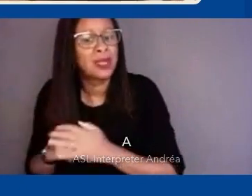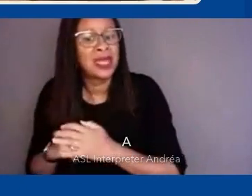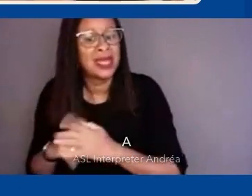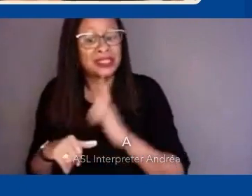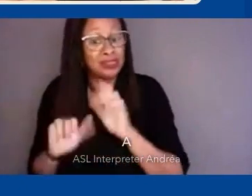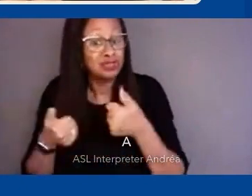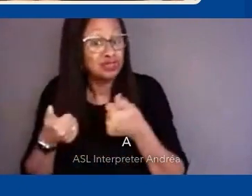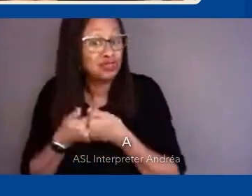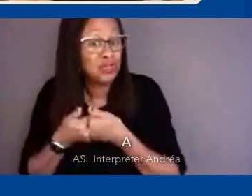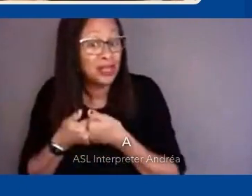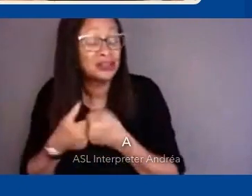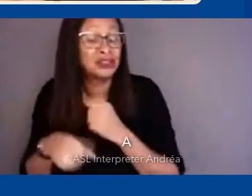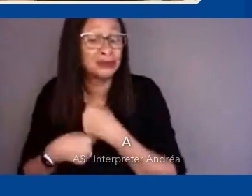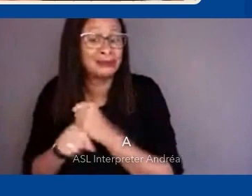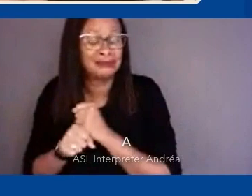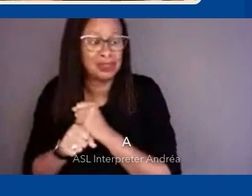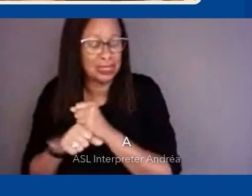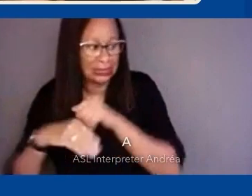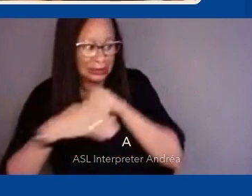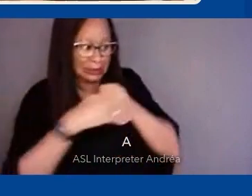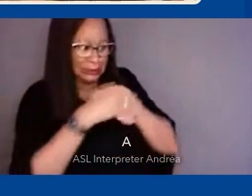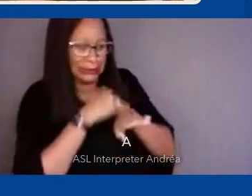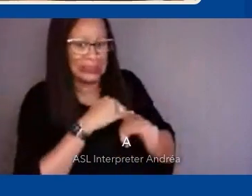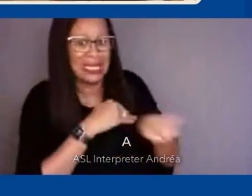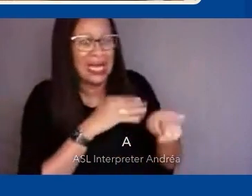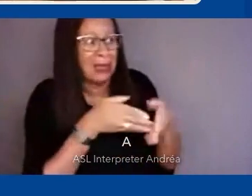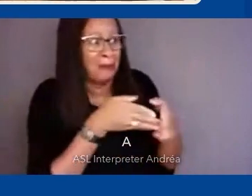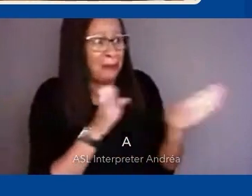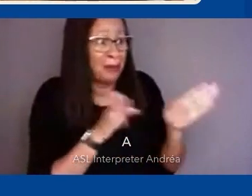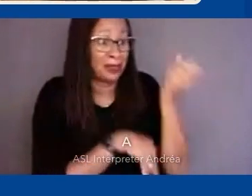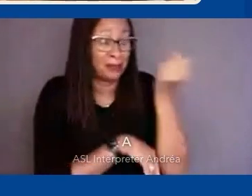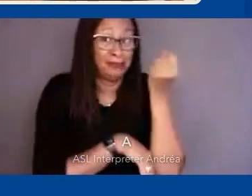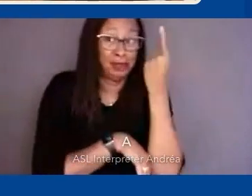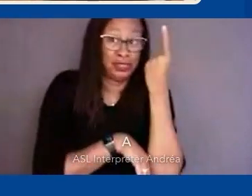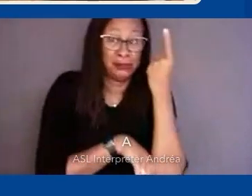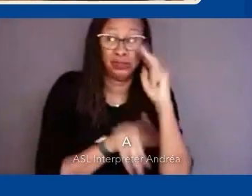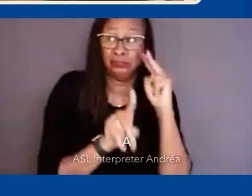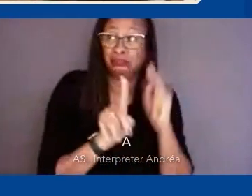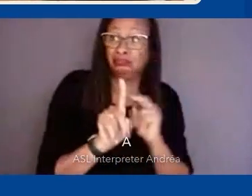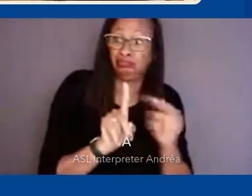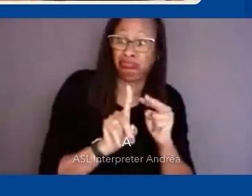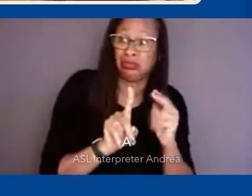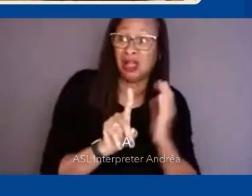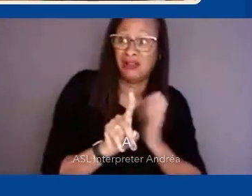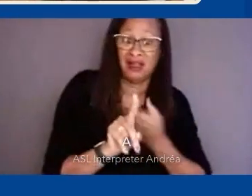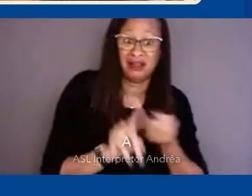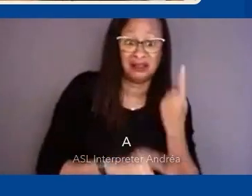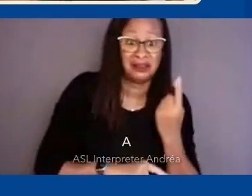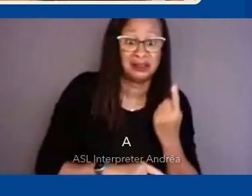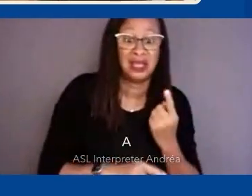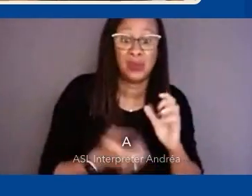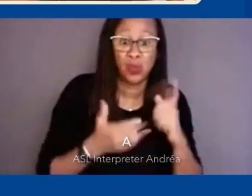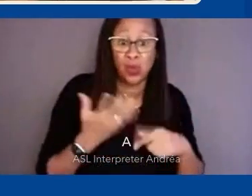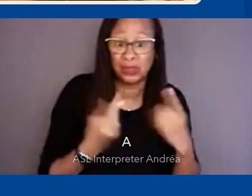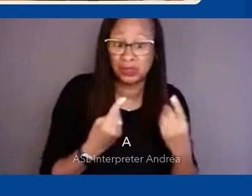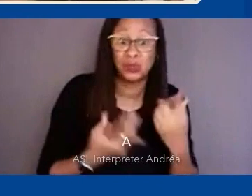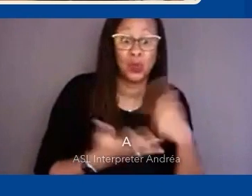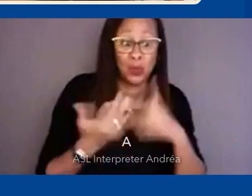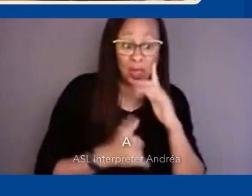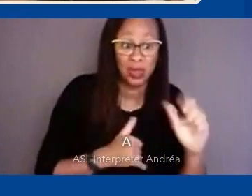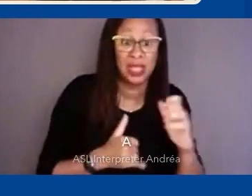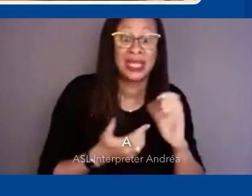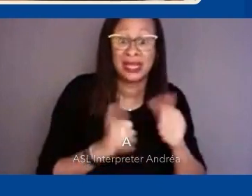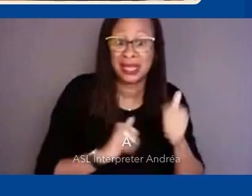to make a dent in that public perception. And one of the things that we see is through